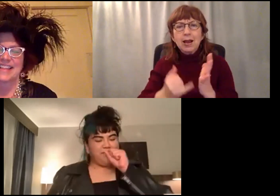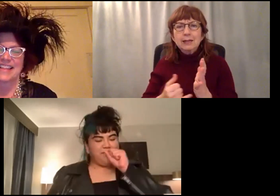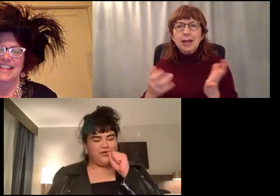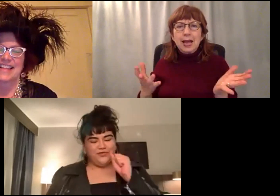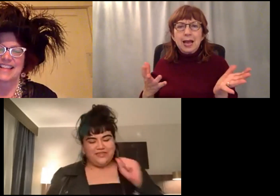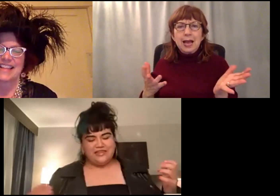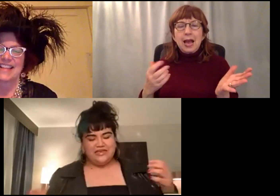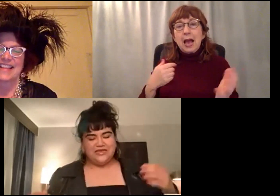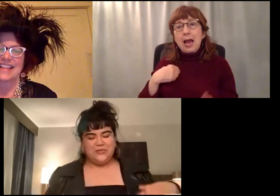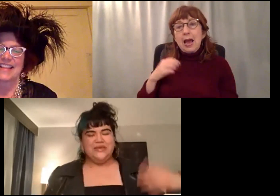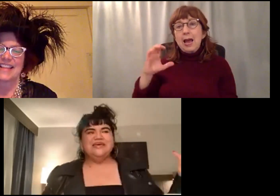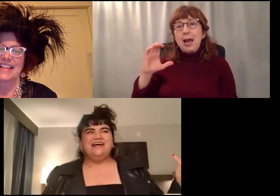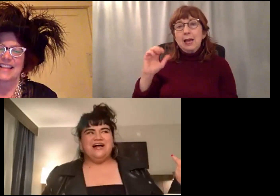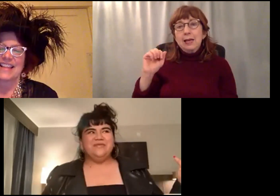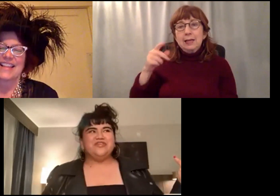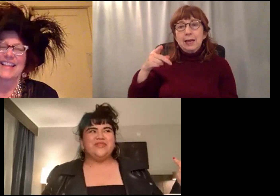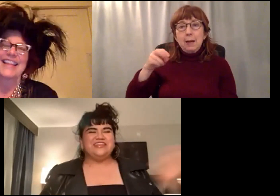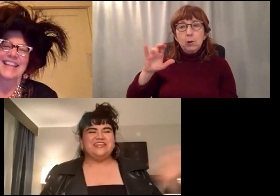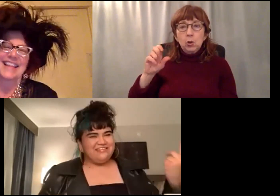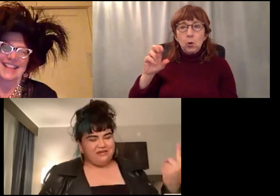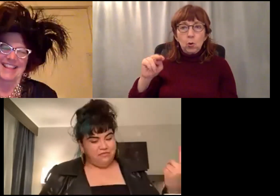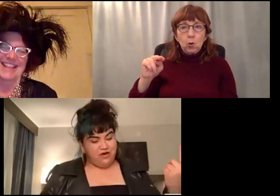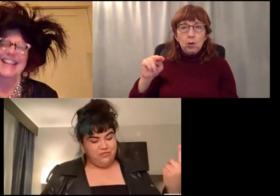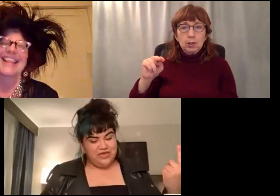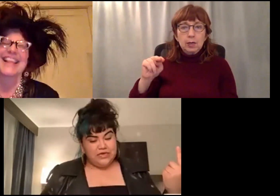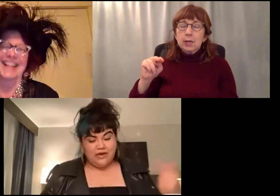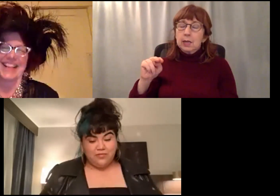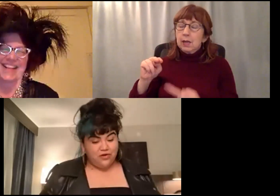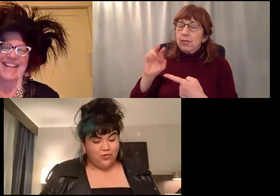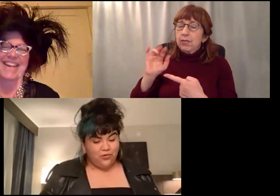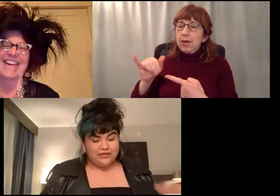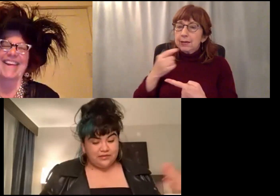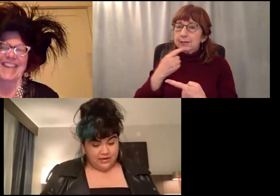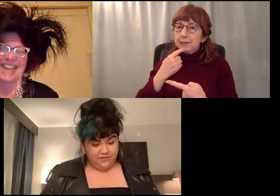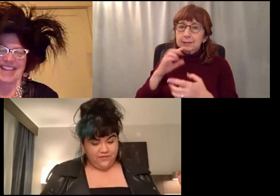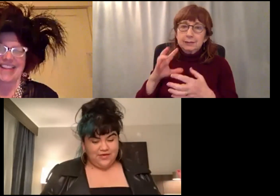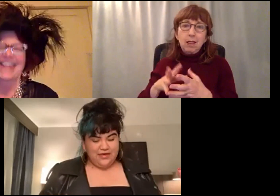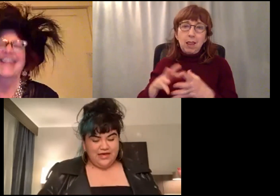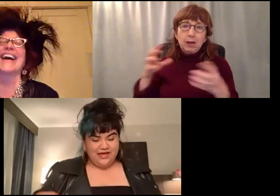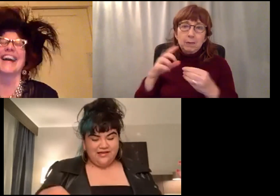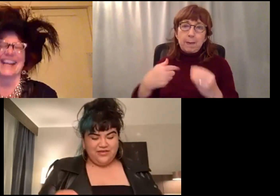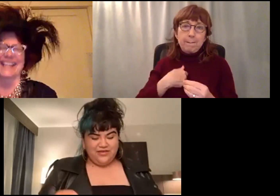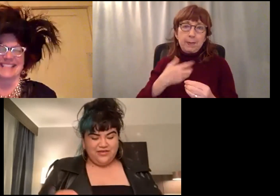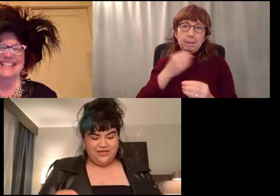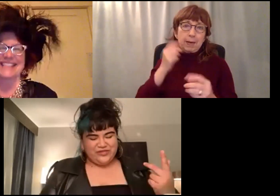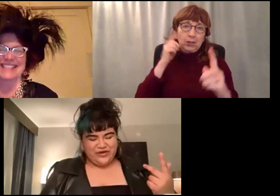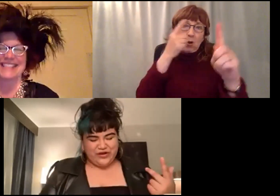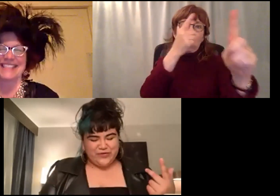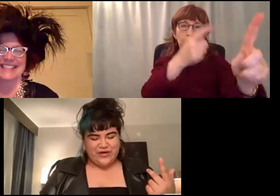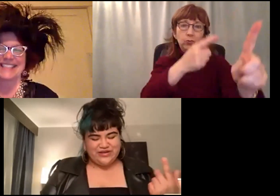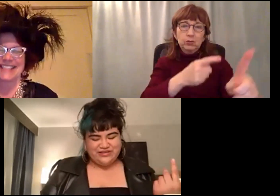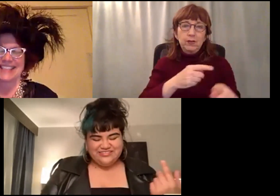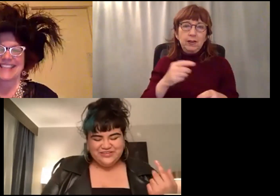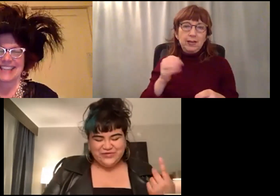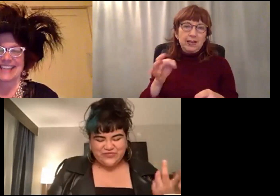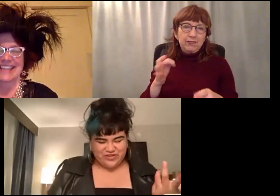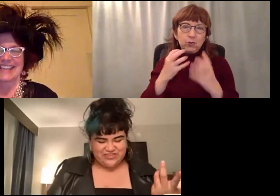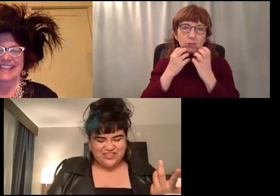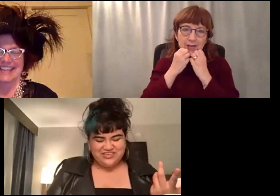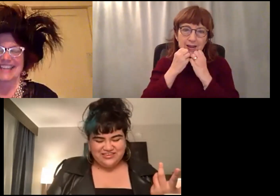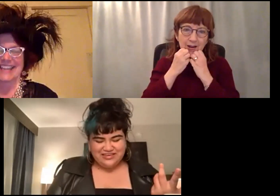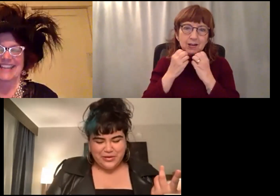I'm a Capricorn stellium. So that says a lot about me and my goals in life, in case you care about, you